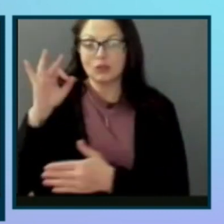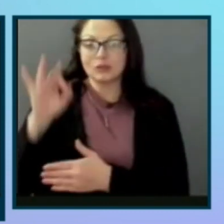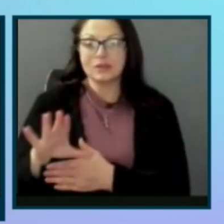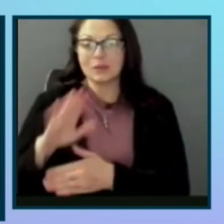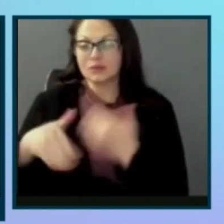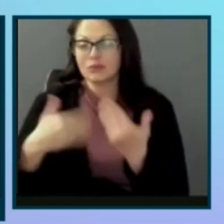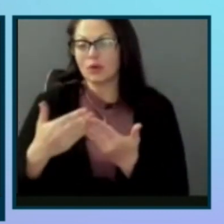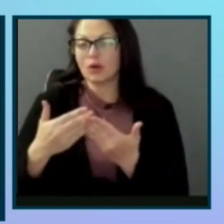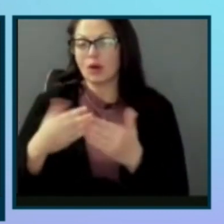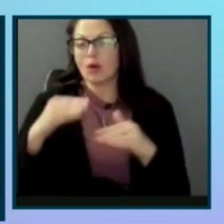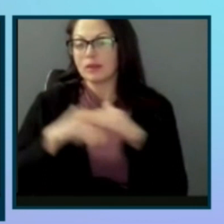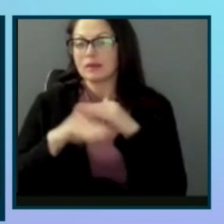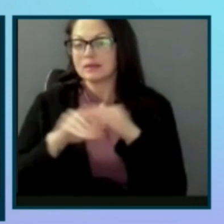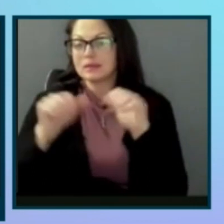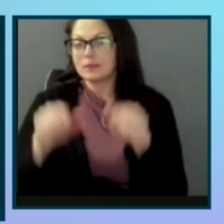there listening in.